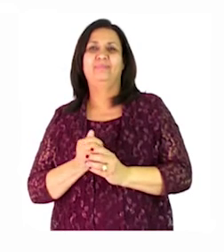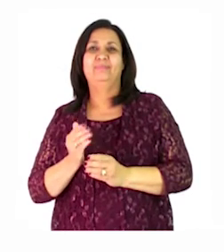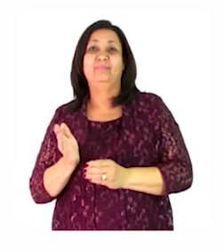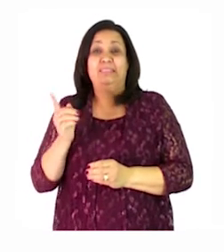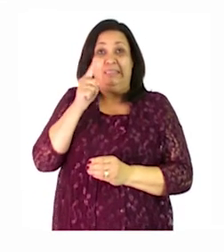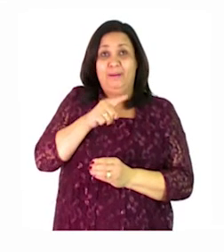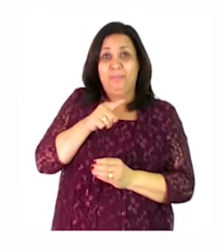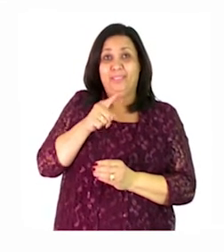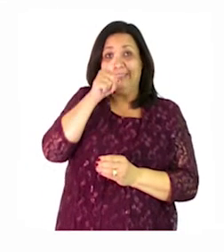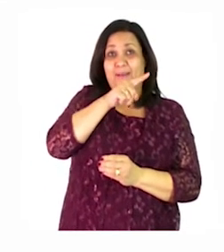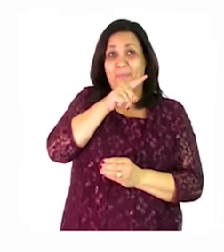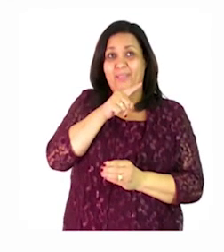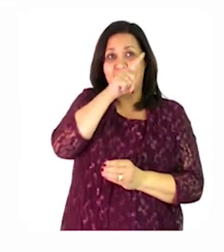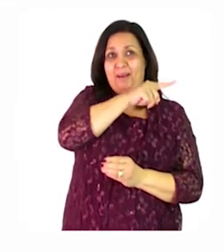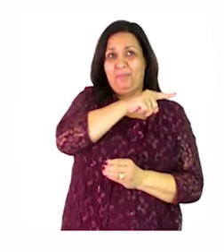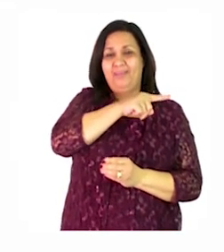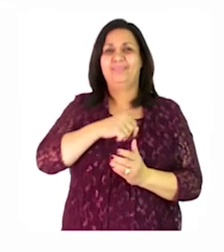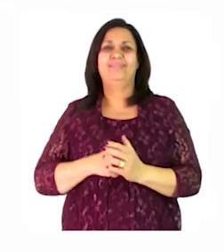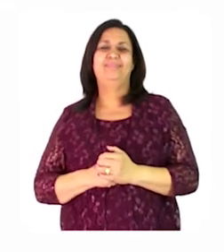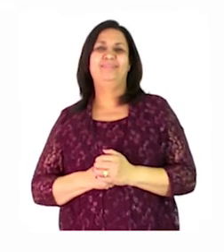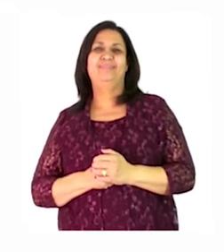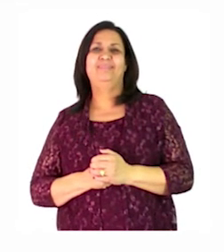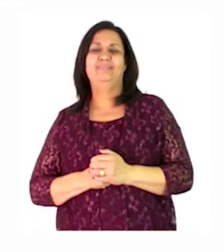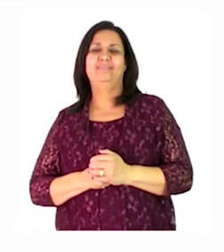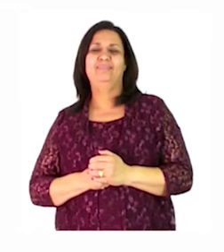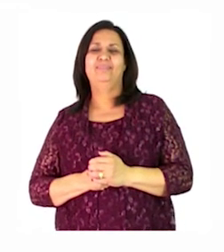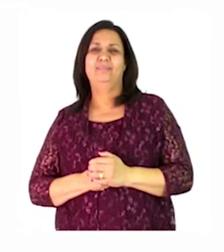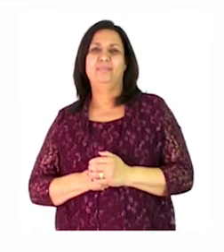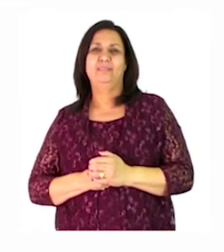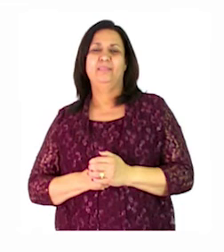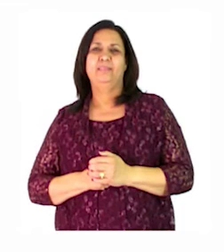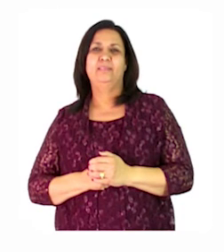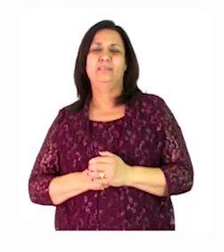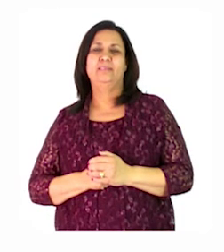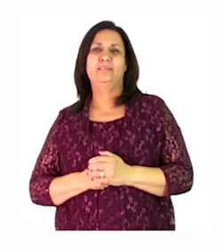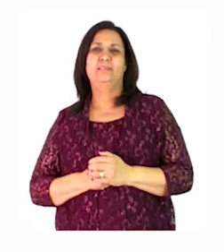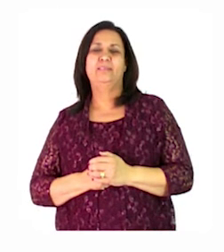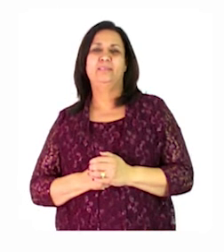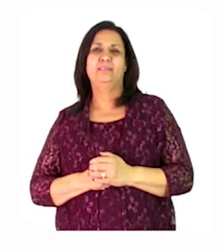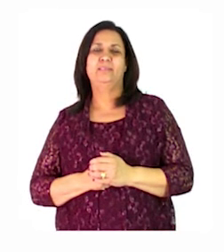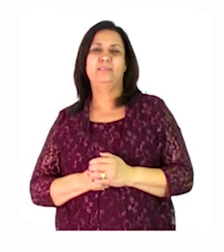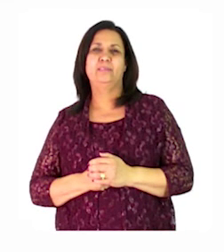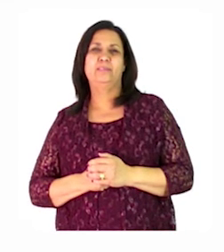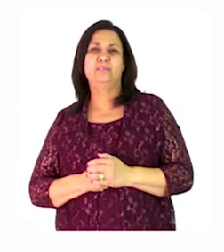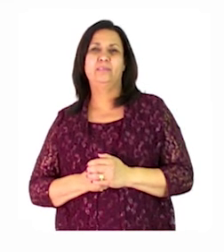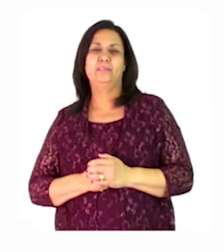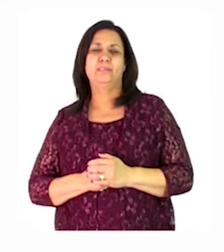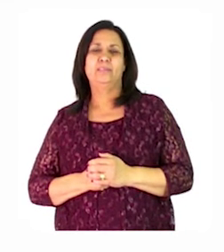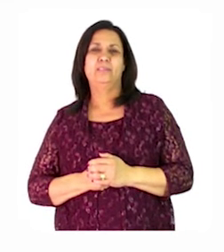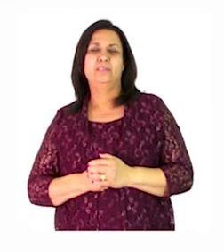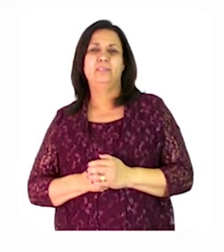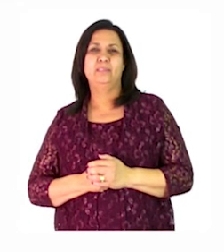we use our number line to subtract or to take away. Now come with me